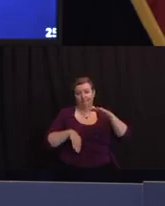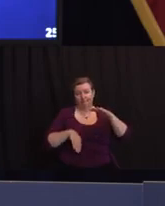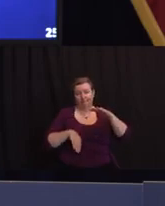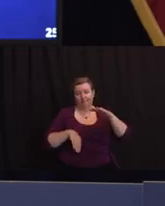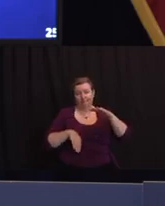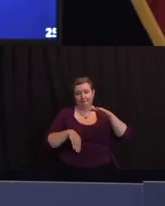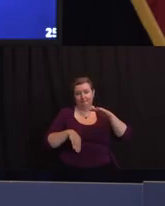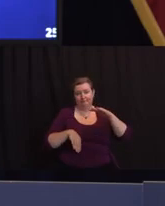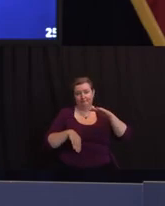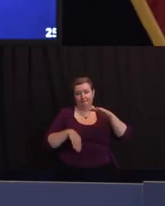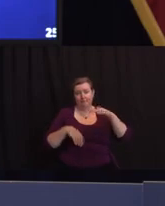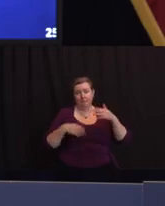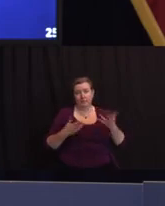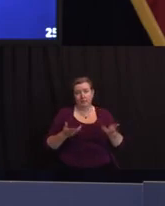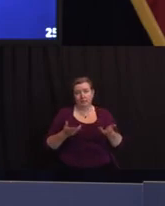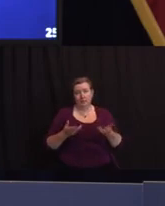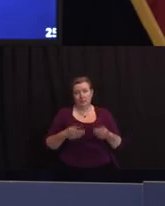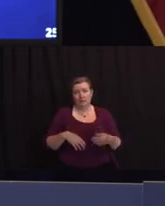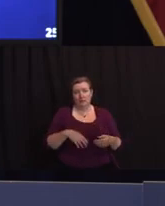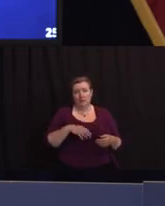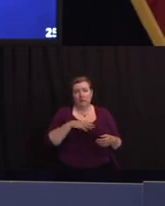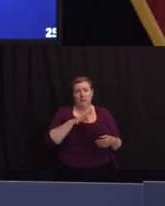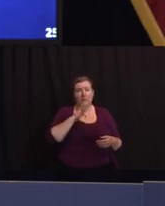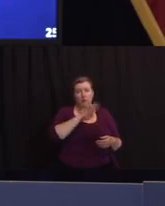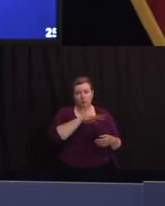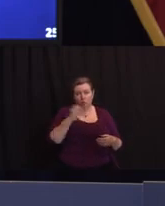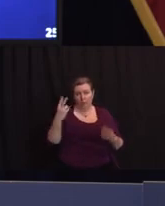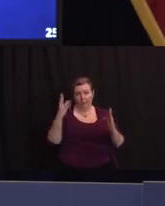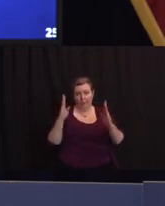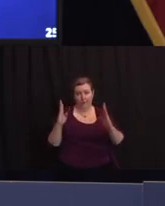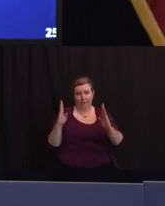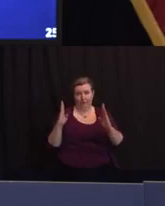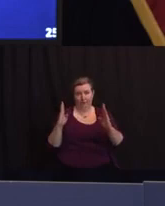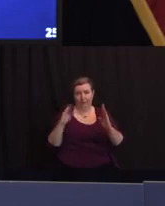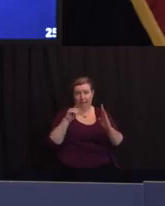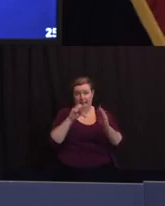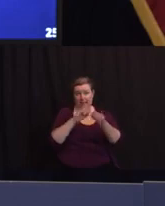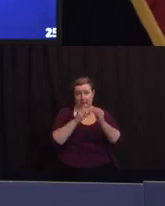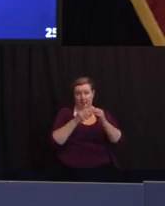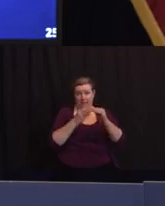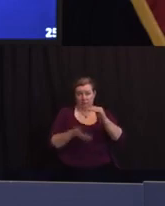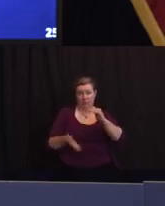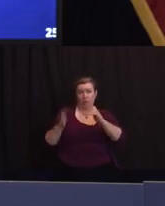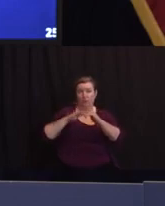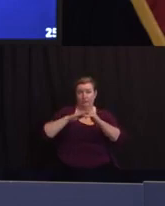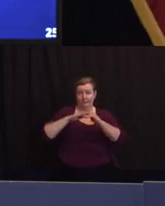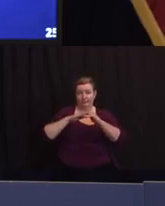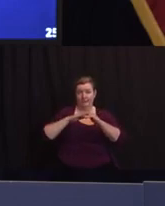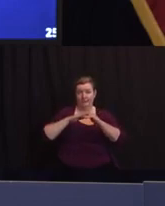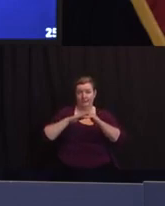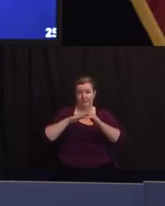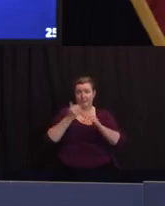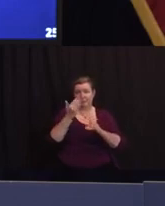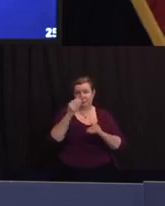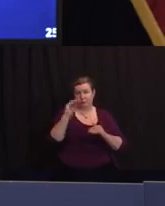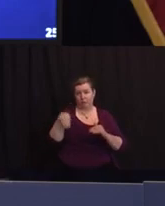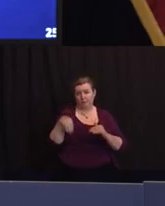For those 5 to 10 years of age, the case rate has increased